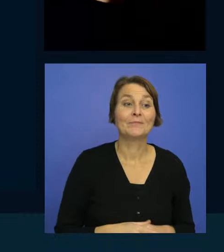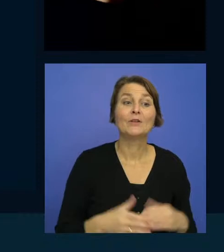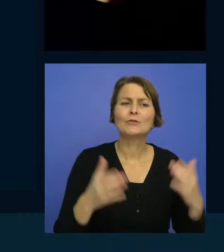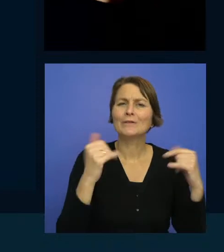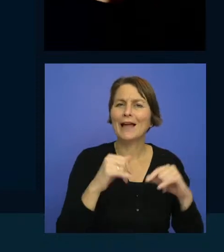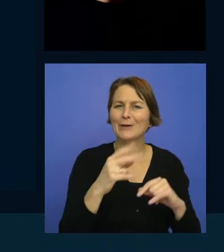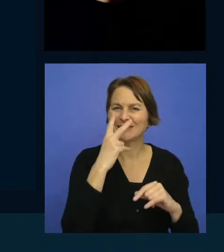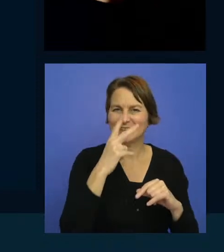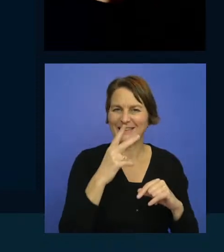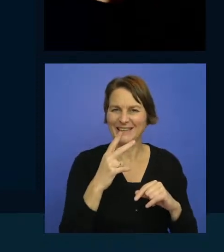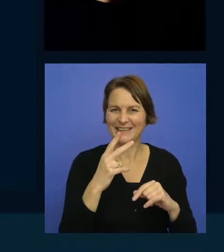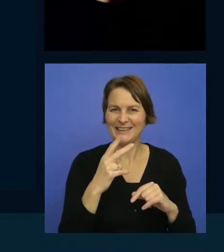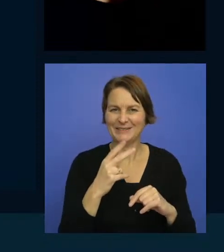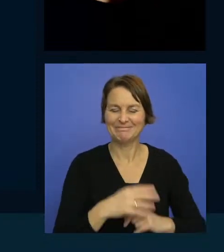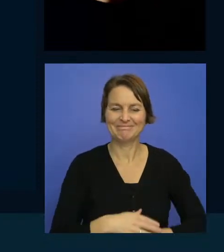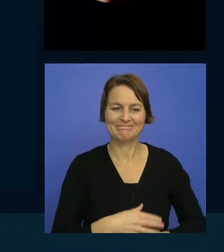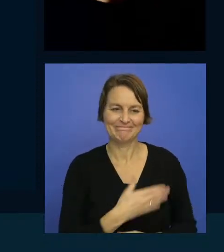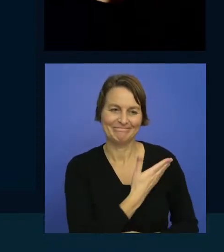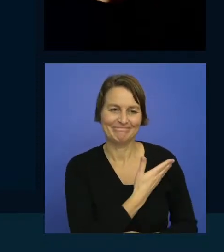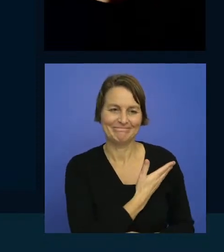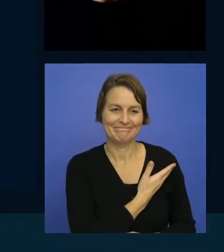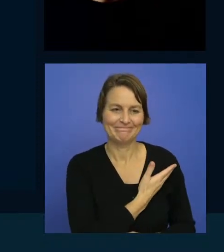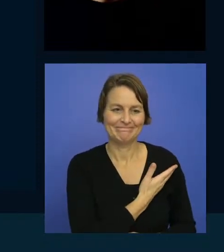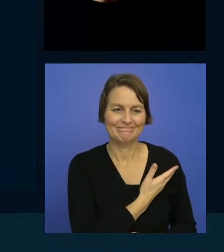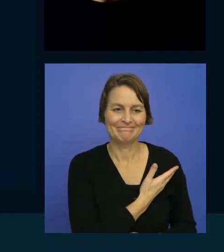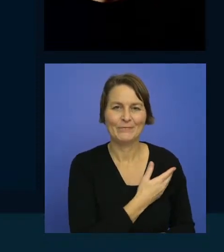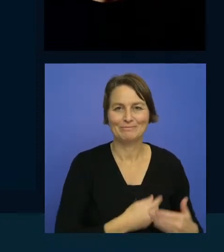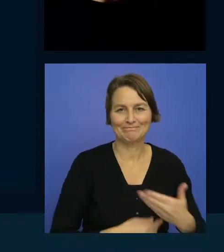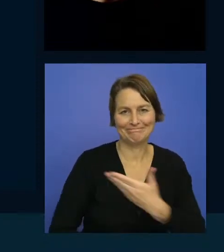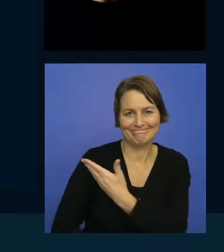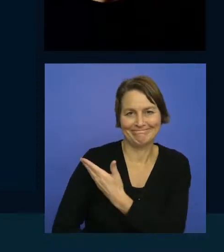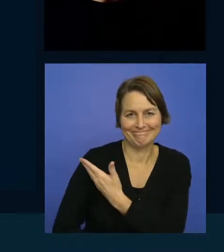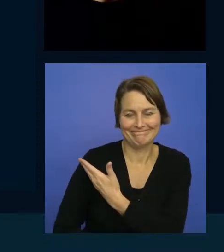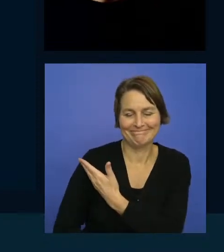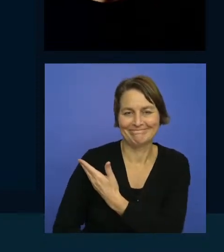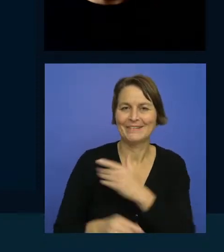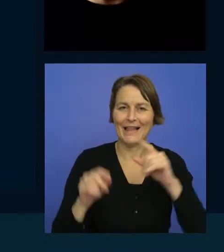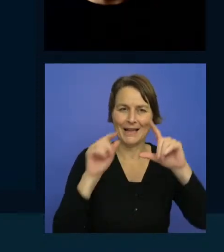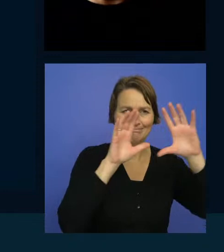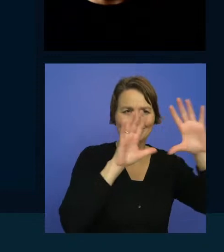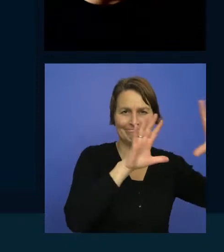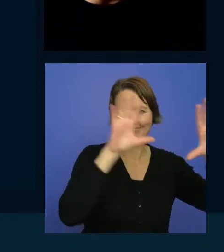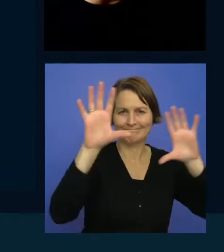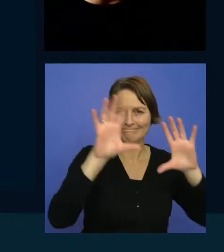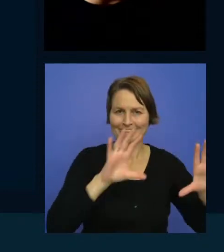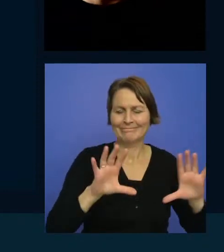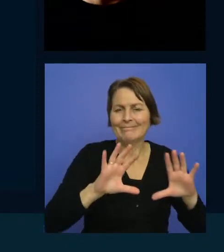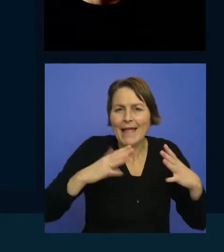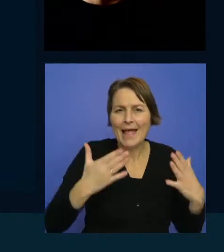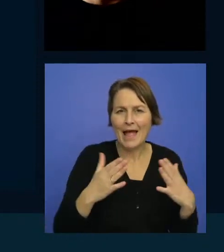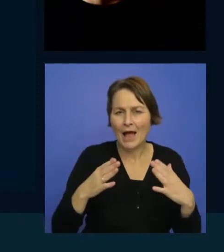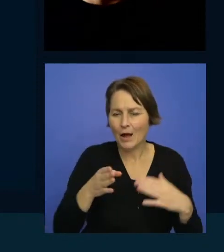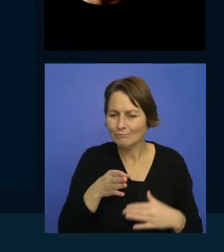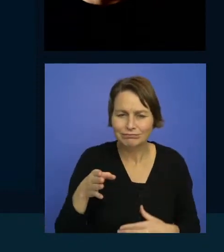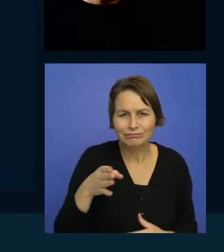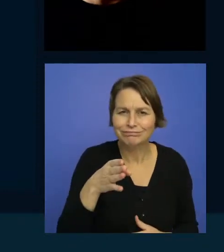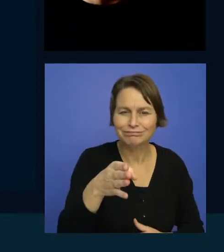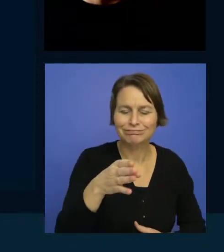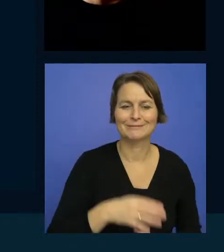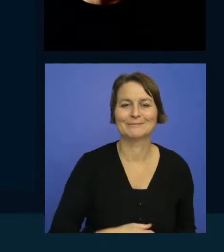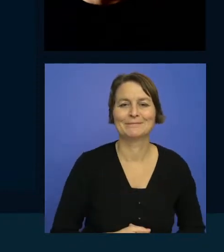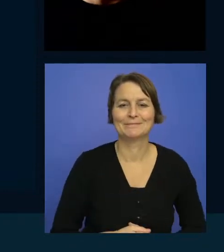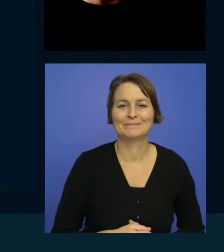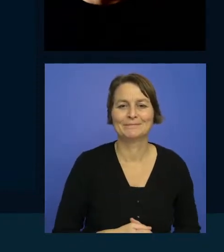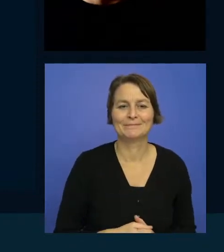first of all, one thing that I feel really, really, proud about, frankly, and I say this with a lot of humility, is if you look at the breadth of